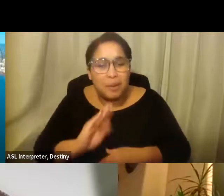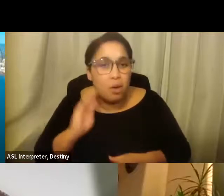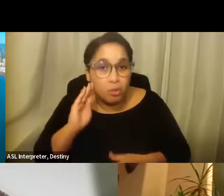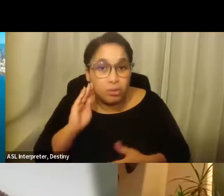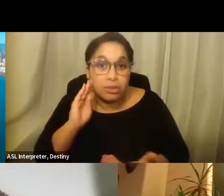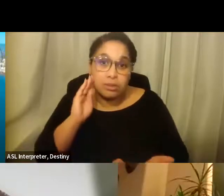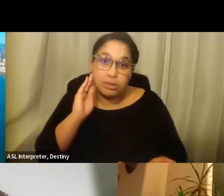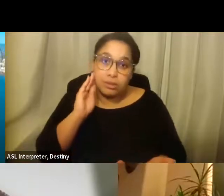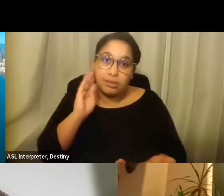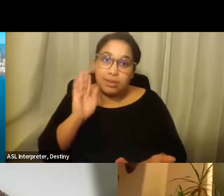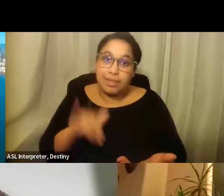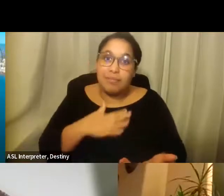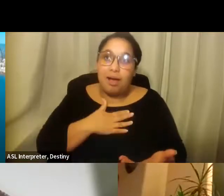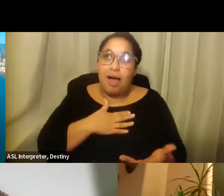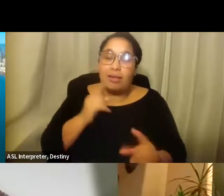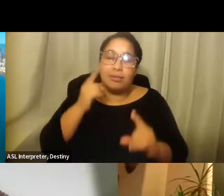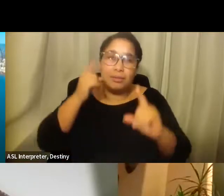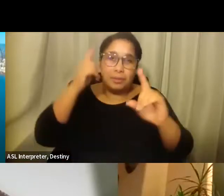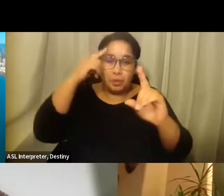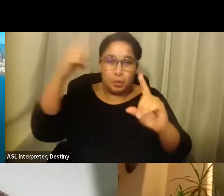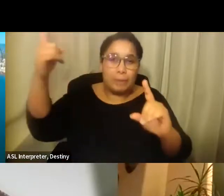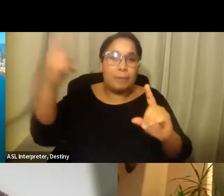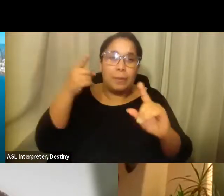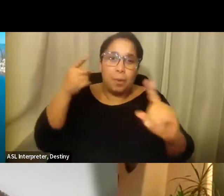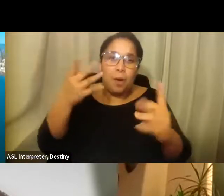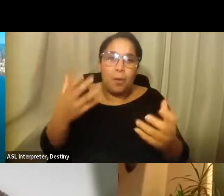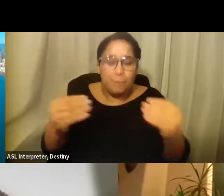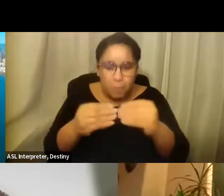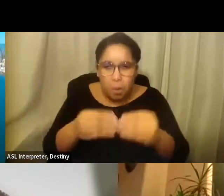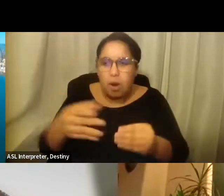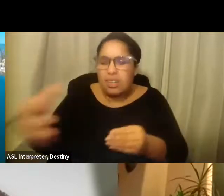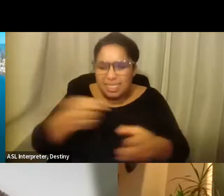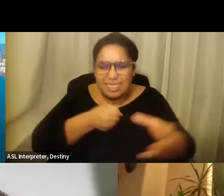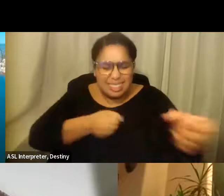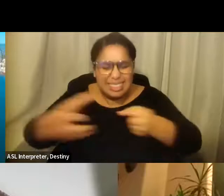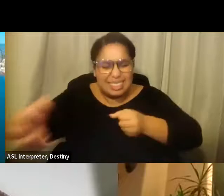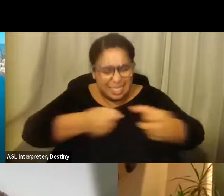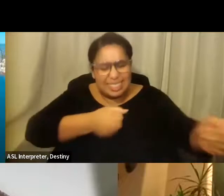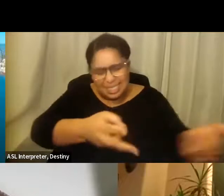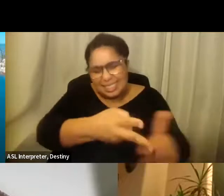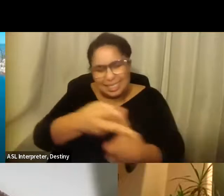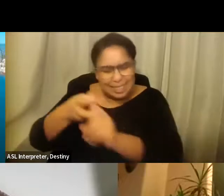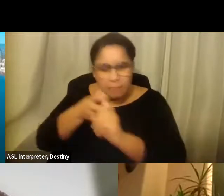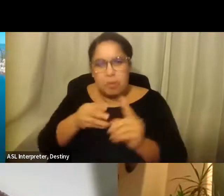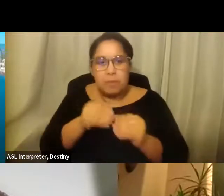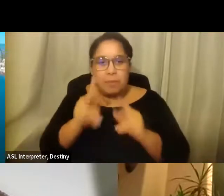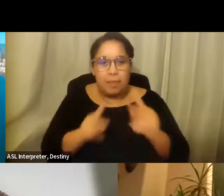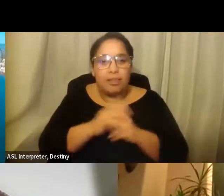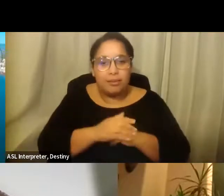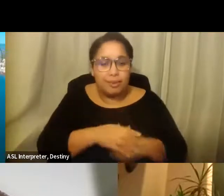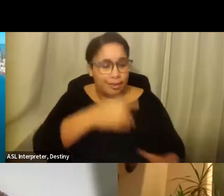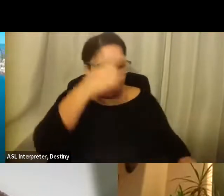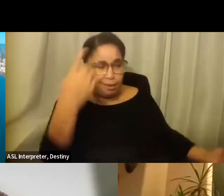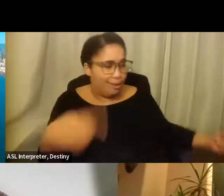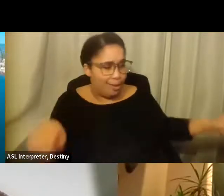That's what my high dream is. More people. Thank you, Stephanie. Amen. I'm going to turn it over